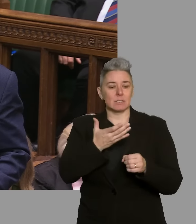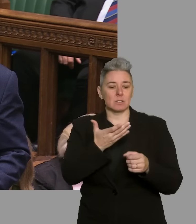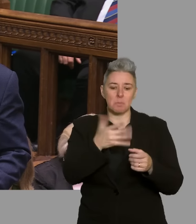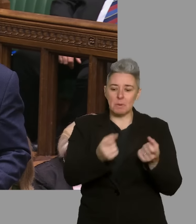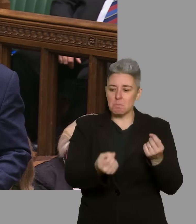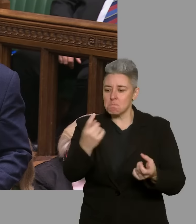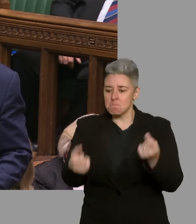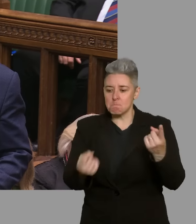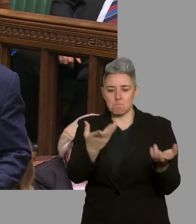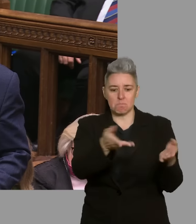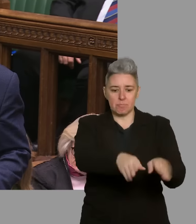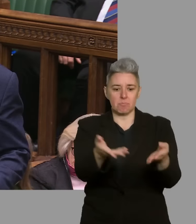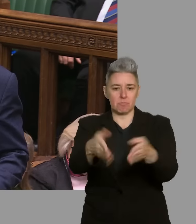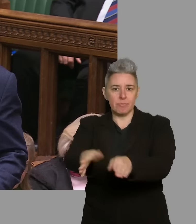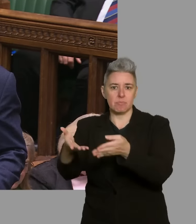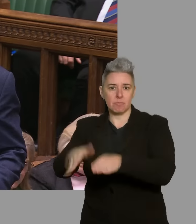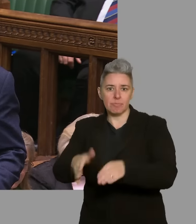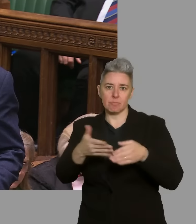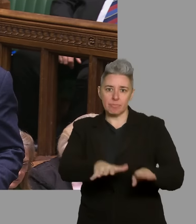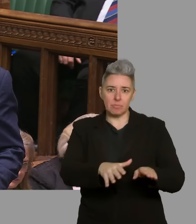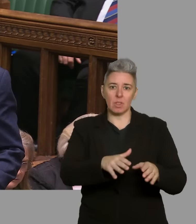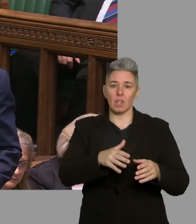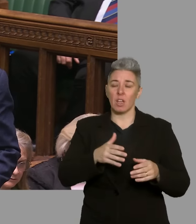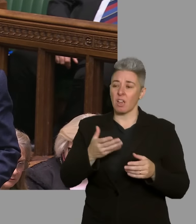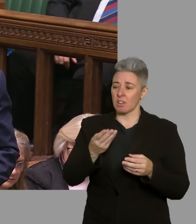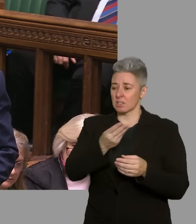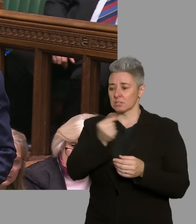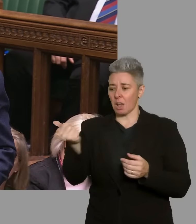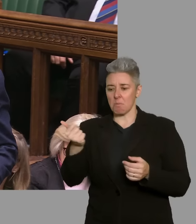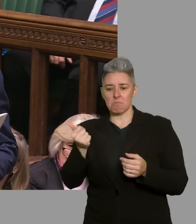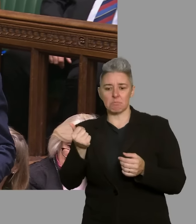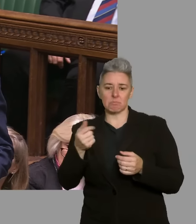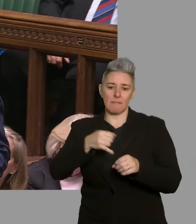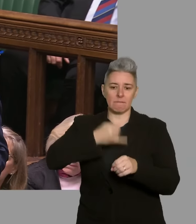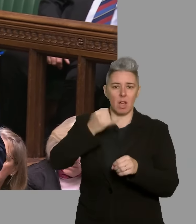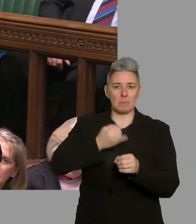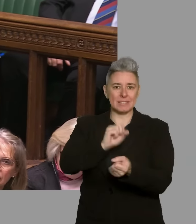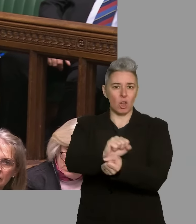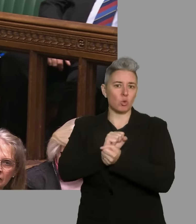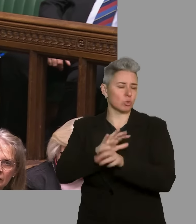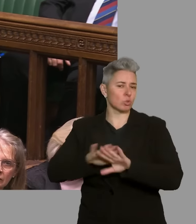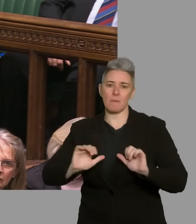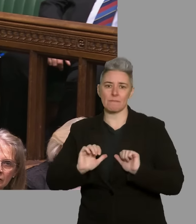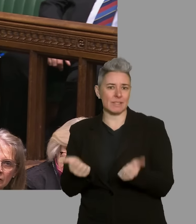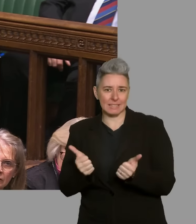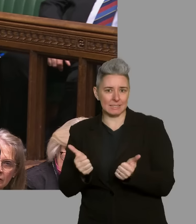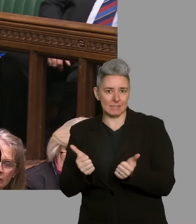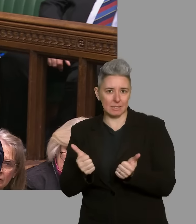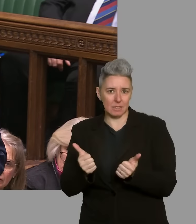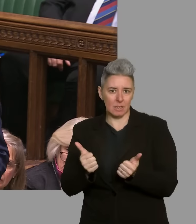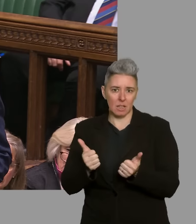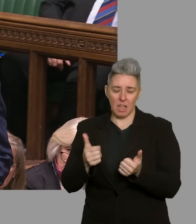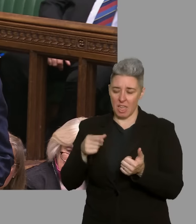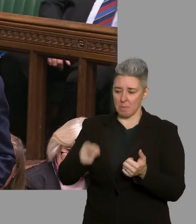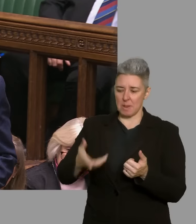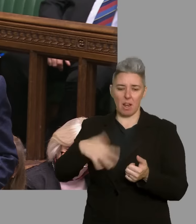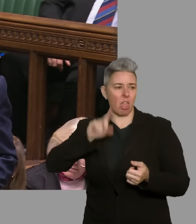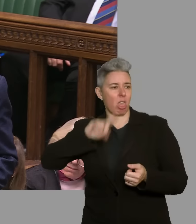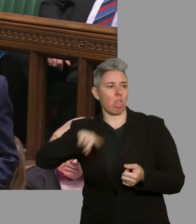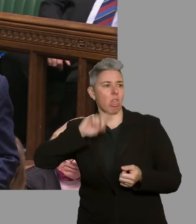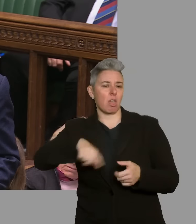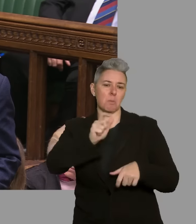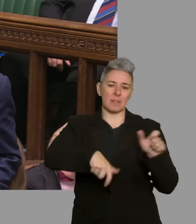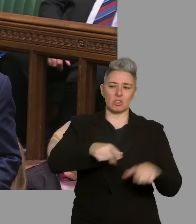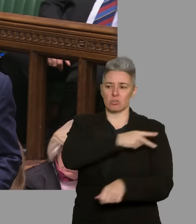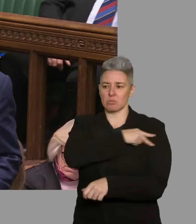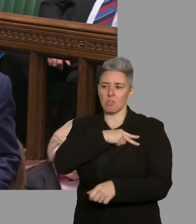owners like Sergeant Jehooty, who has severely neglected patients and staff in West Dorset and across England, should not be running our